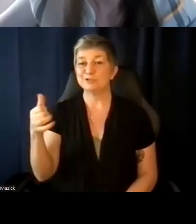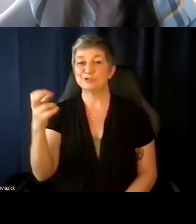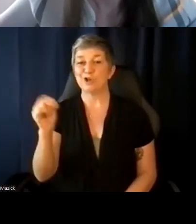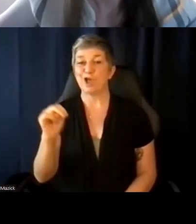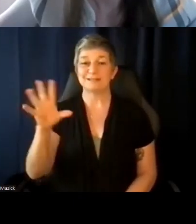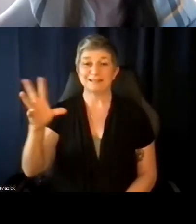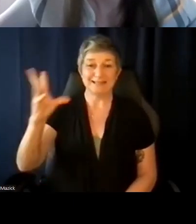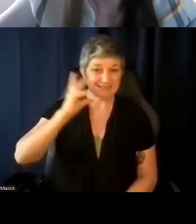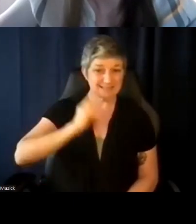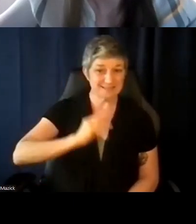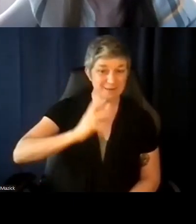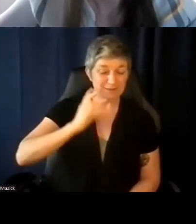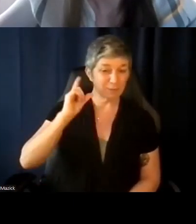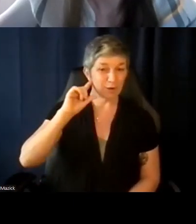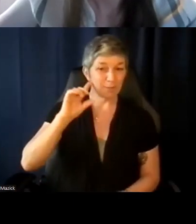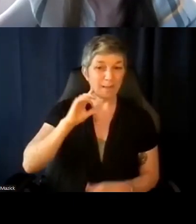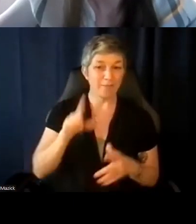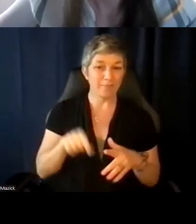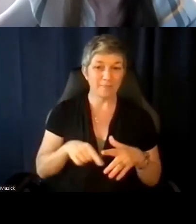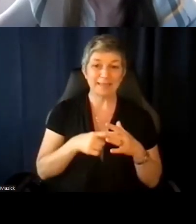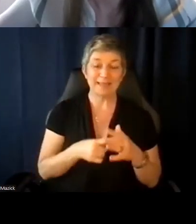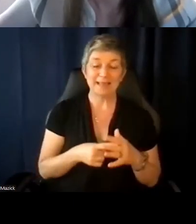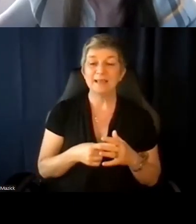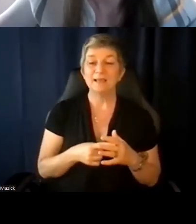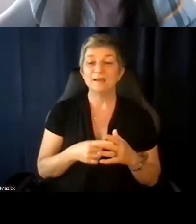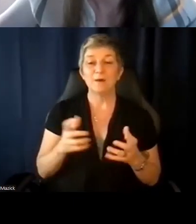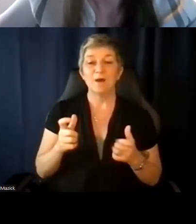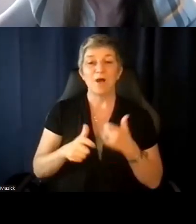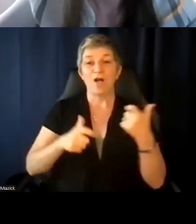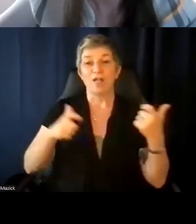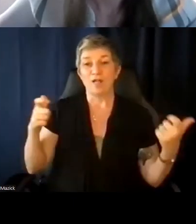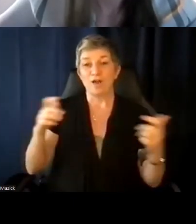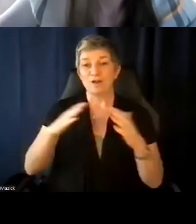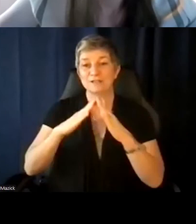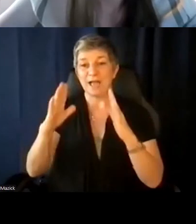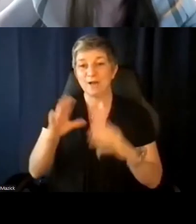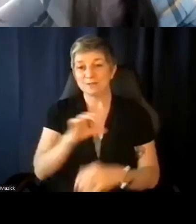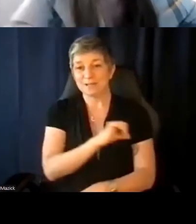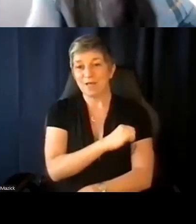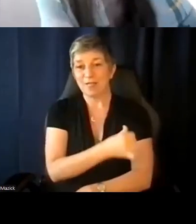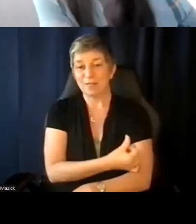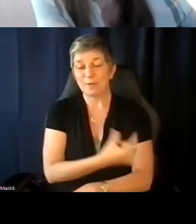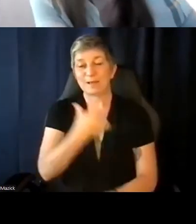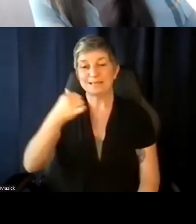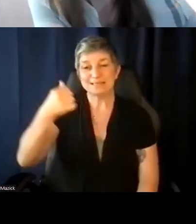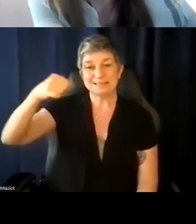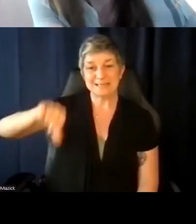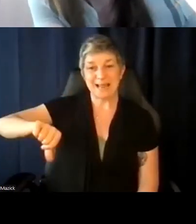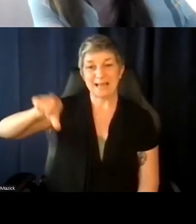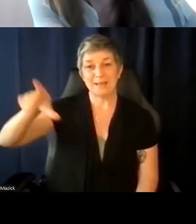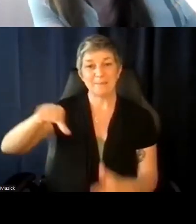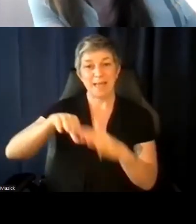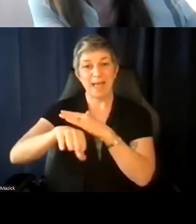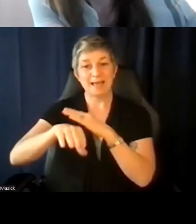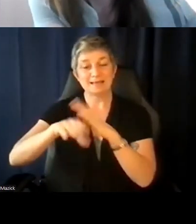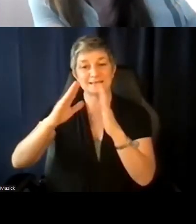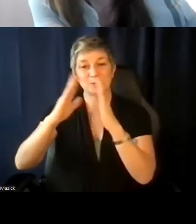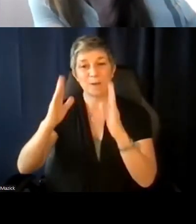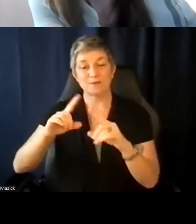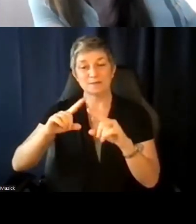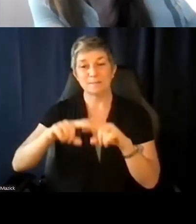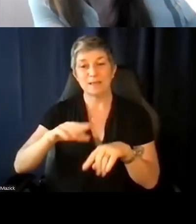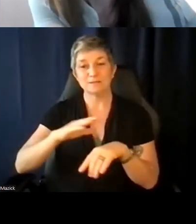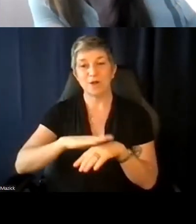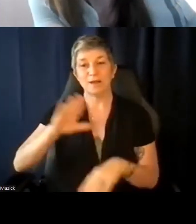earlier, where, you know, a large housing authority has denied him access to housing based on